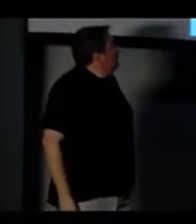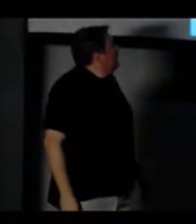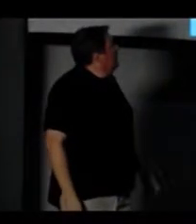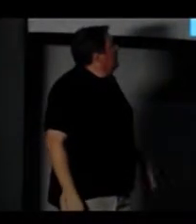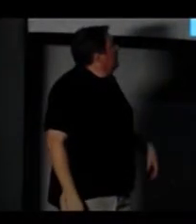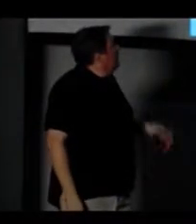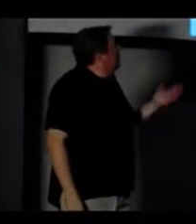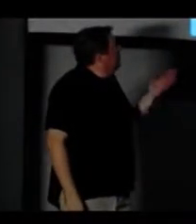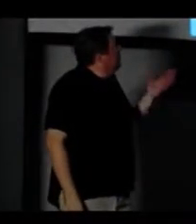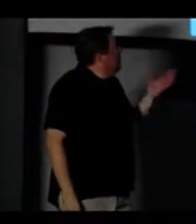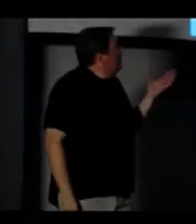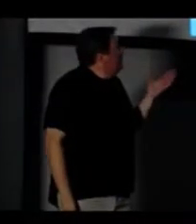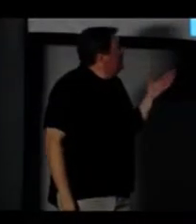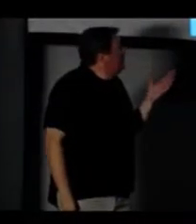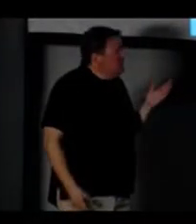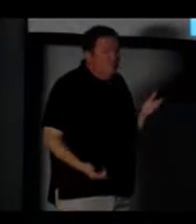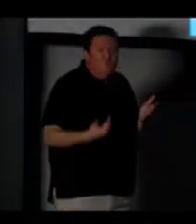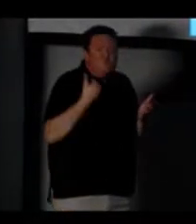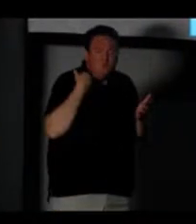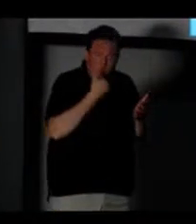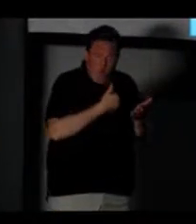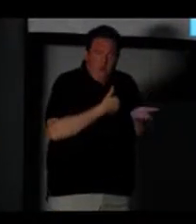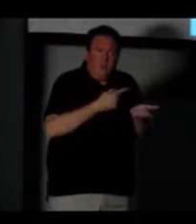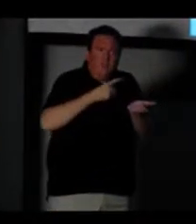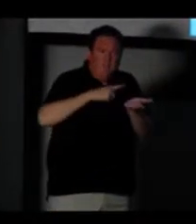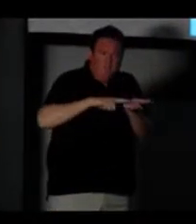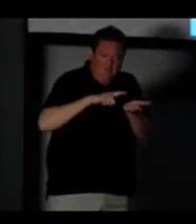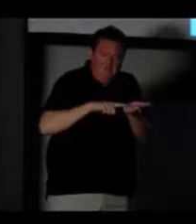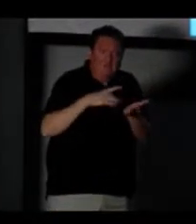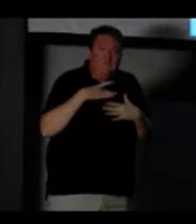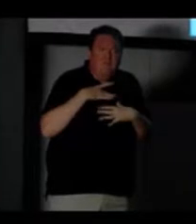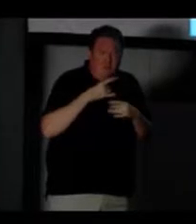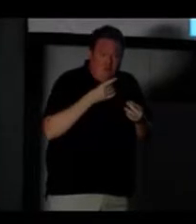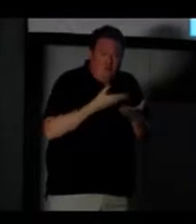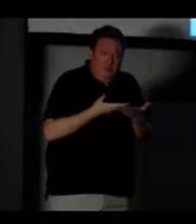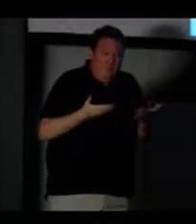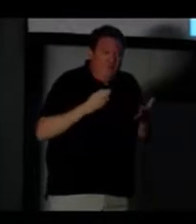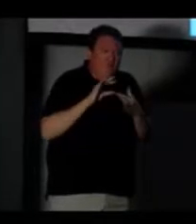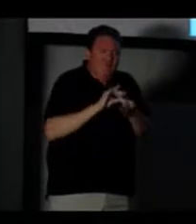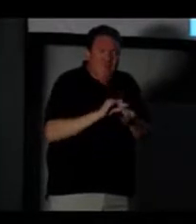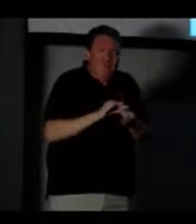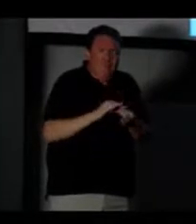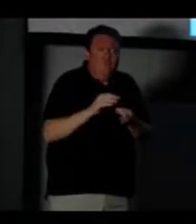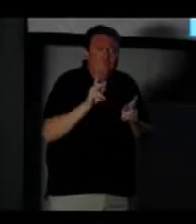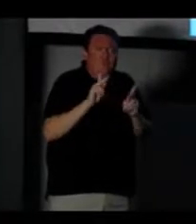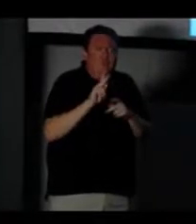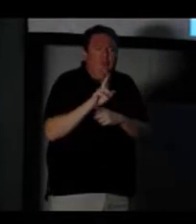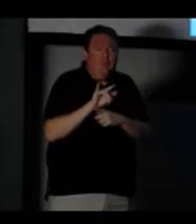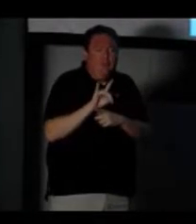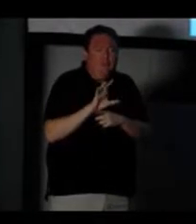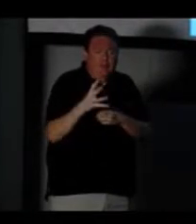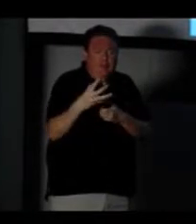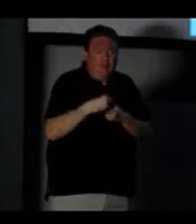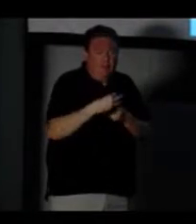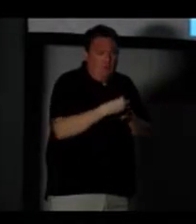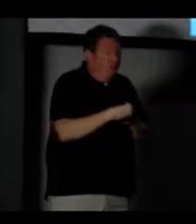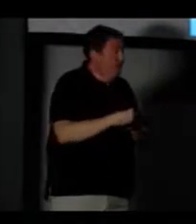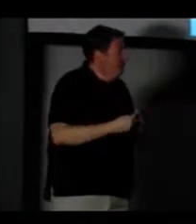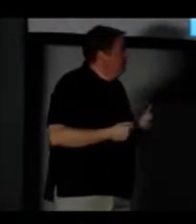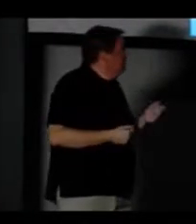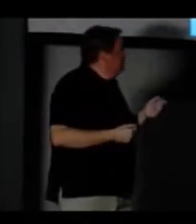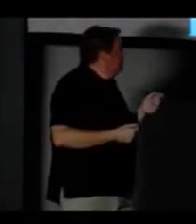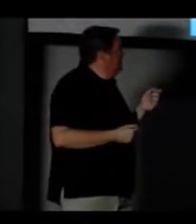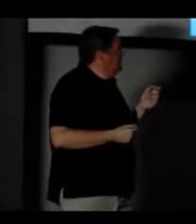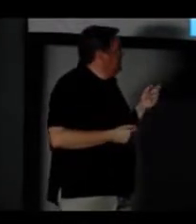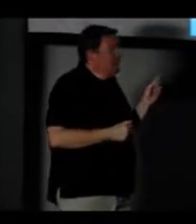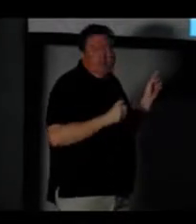We've also done, I think, some really interesting things with respect to getting the public involved in this sort of work. This is not work that was run through our